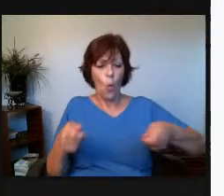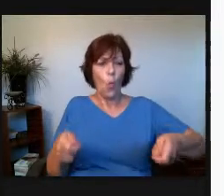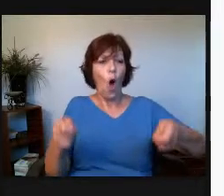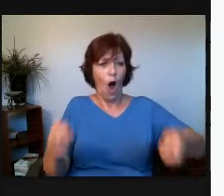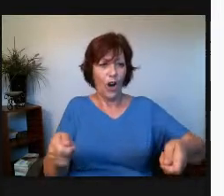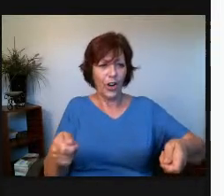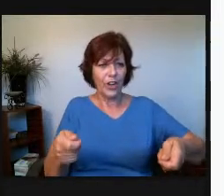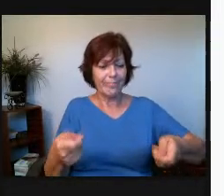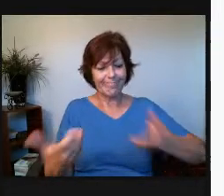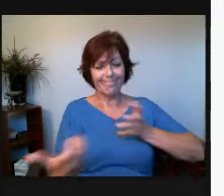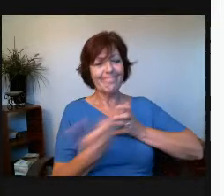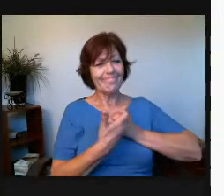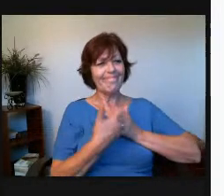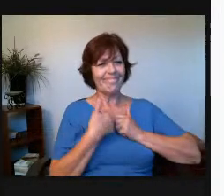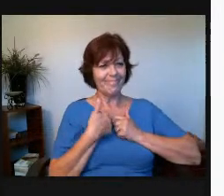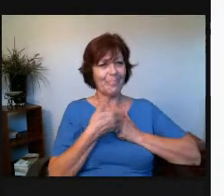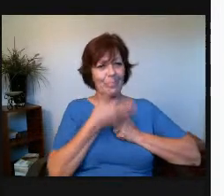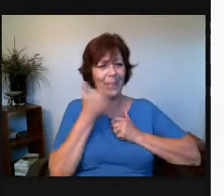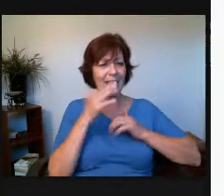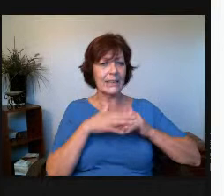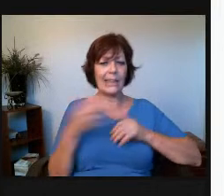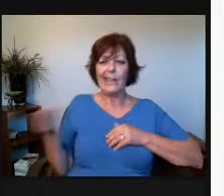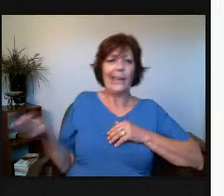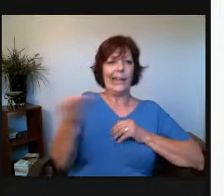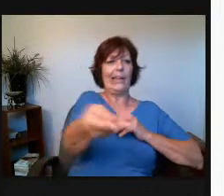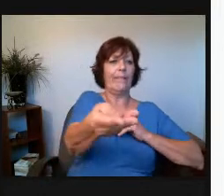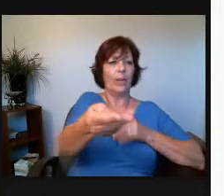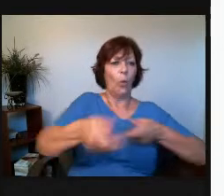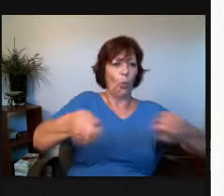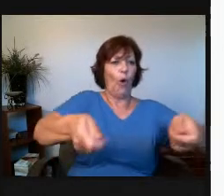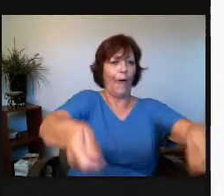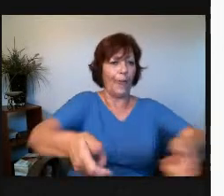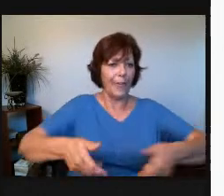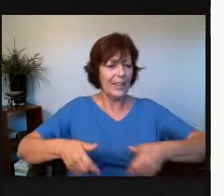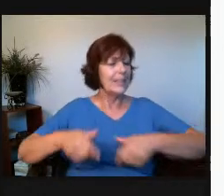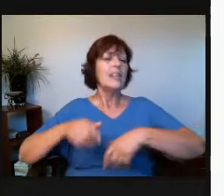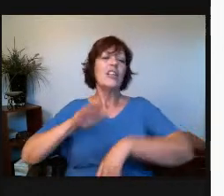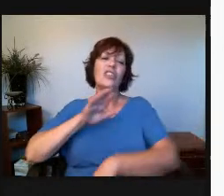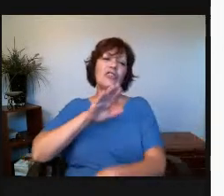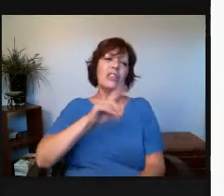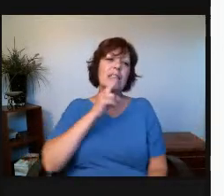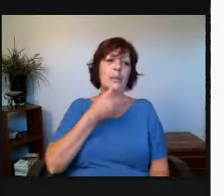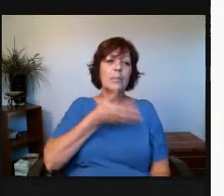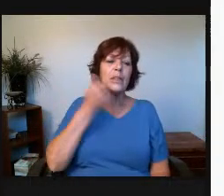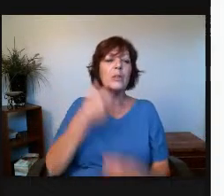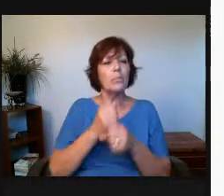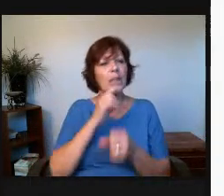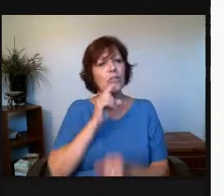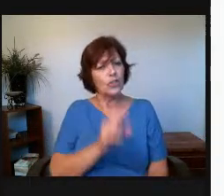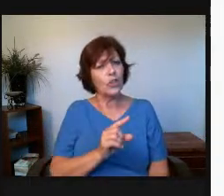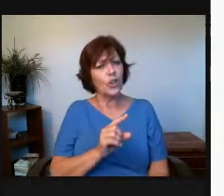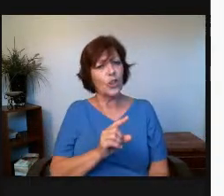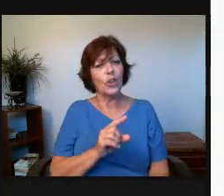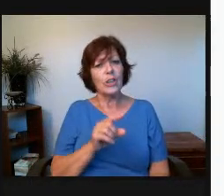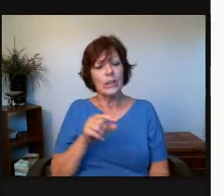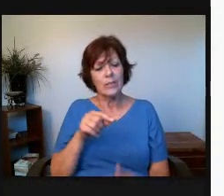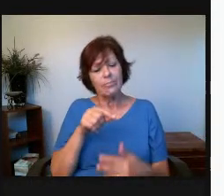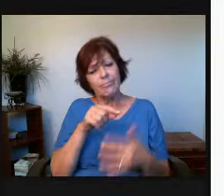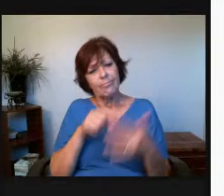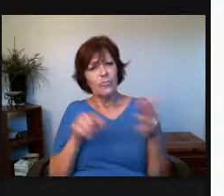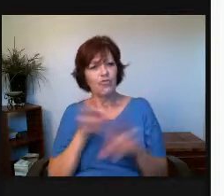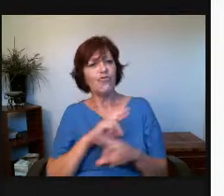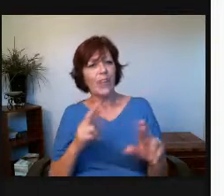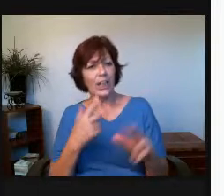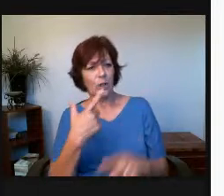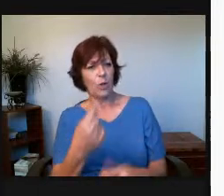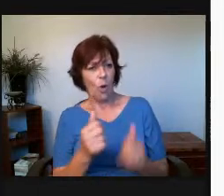that fits you best rather than just a standard issued size one. So please make sure that all of those are ready to